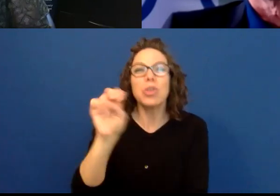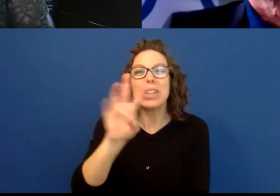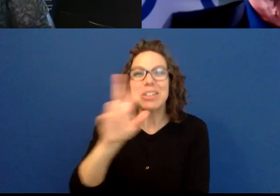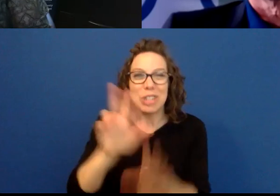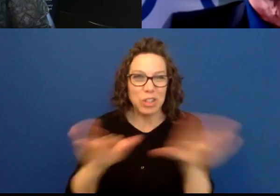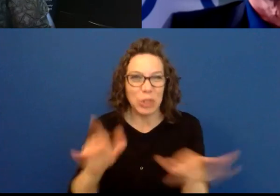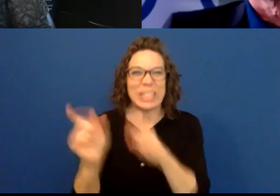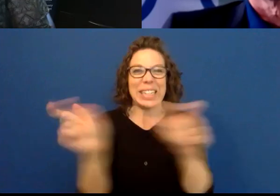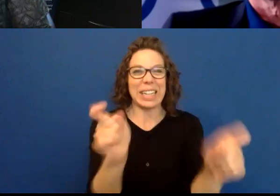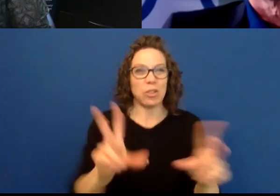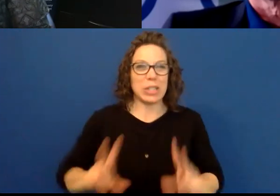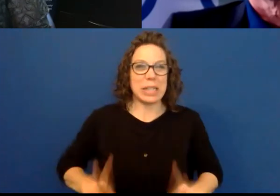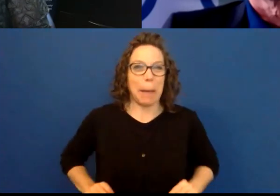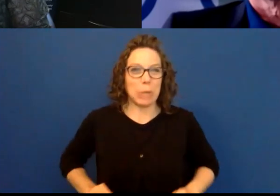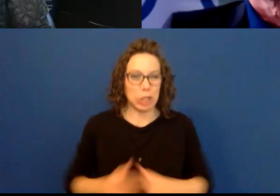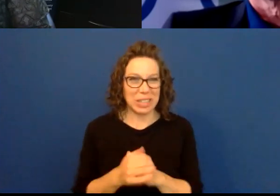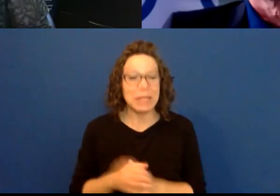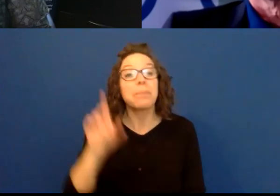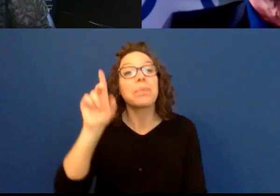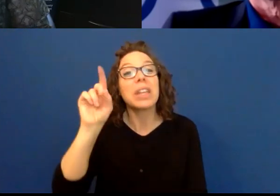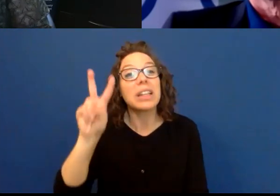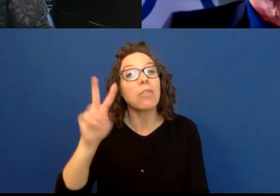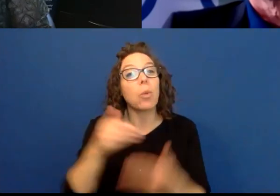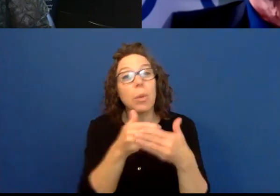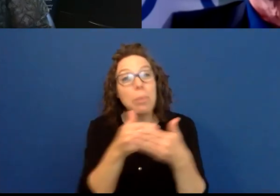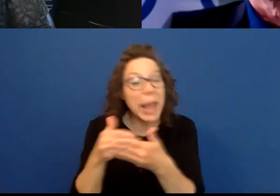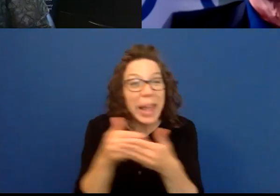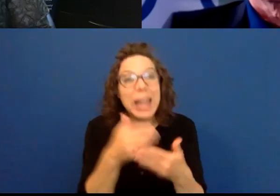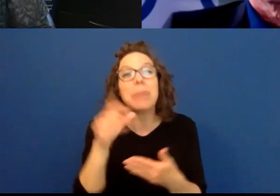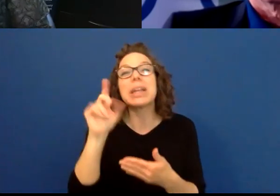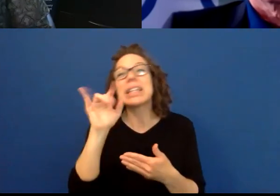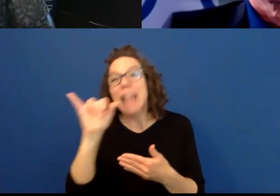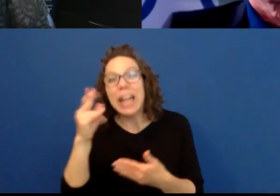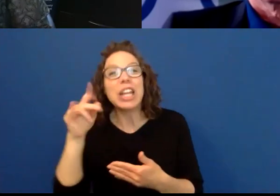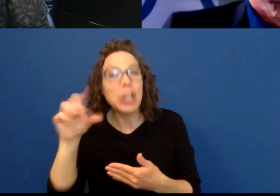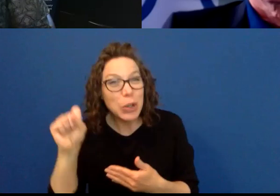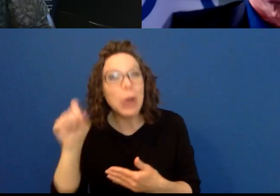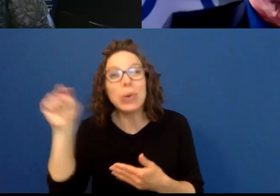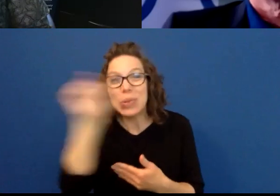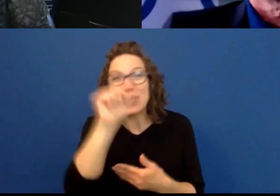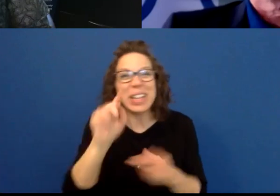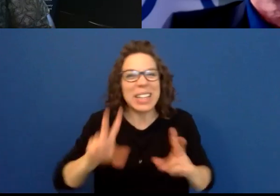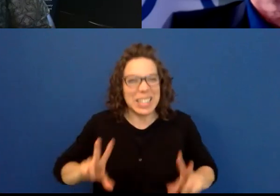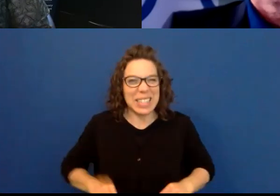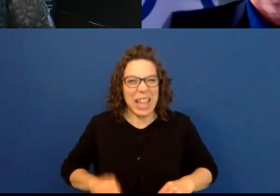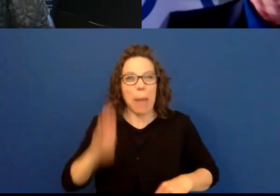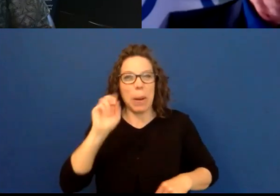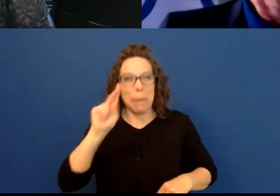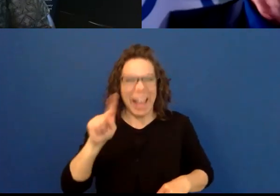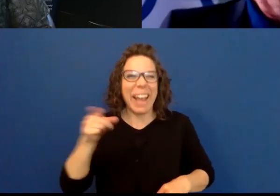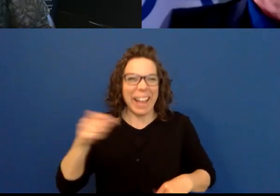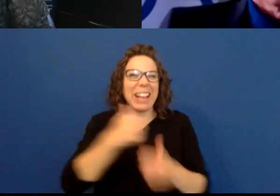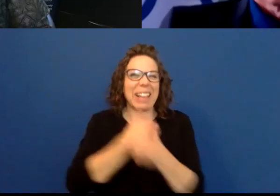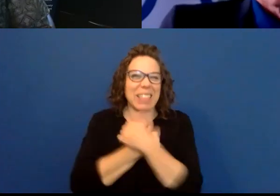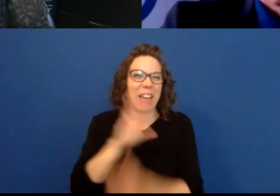children. Davenport-based Heine Heroes and Galesburg-based diaper bank Loving Bottoms